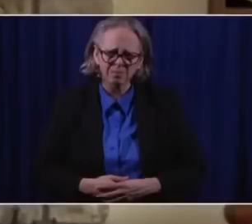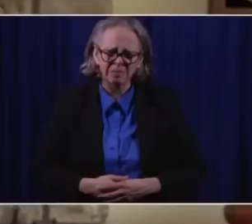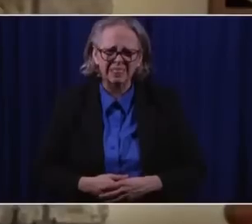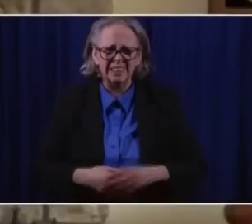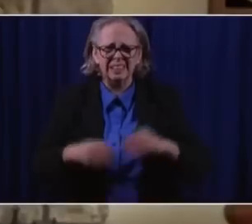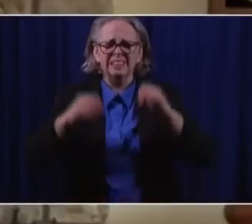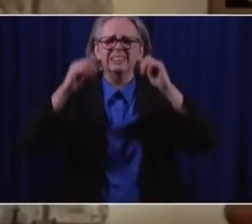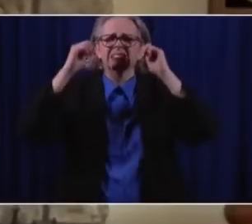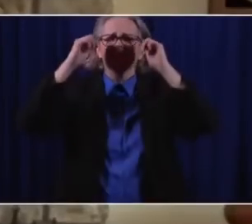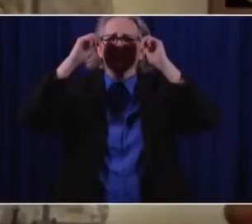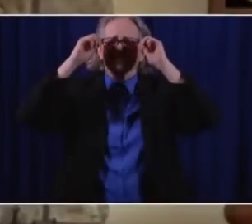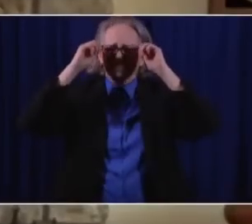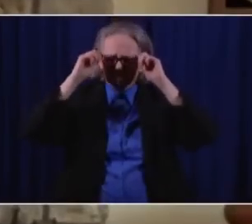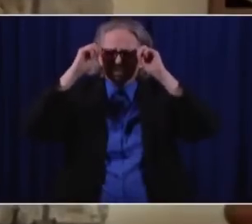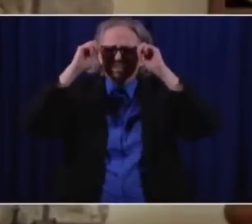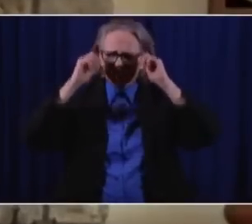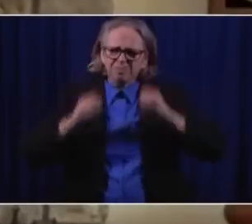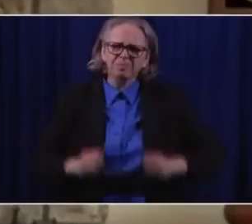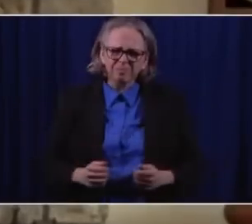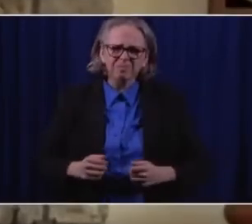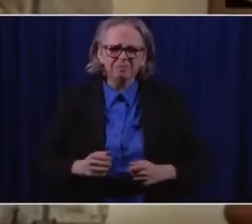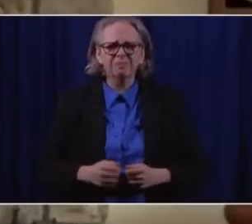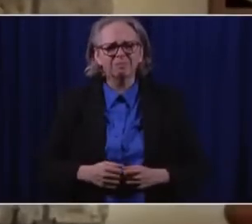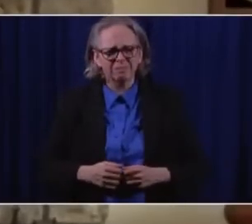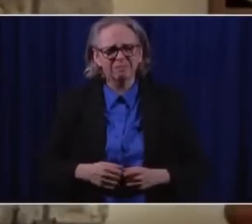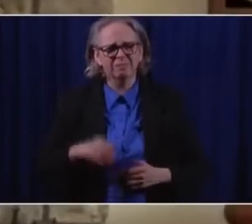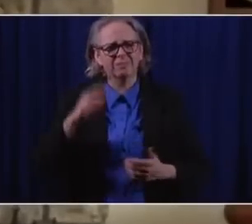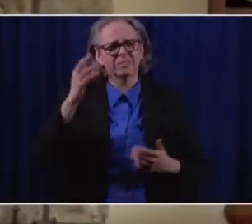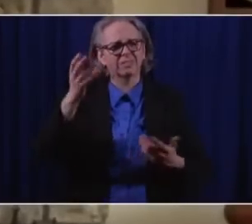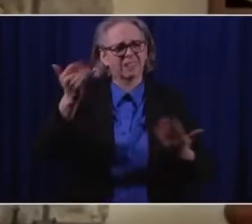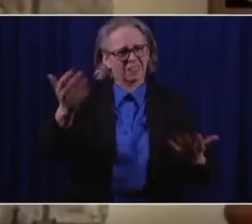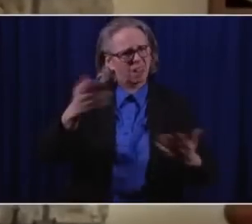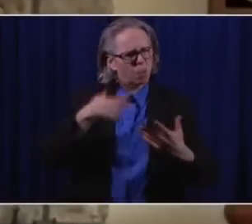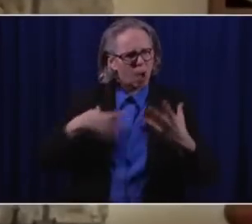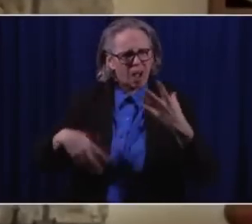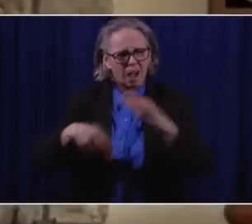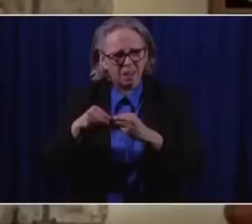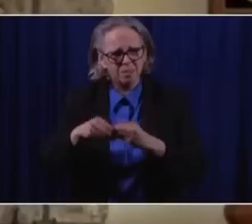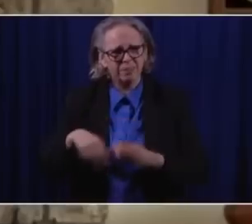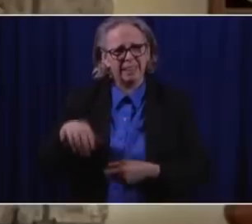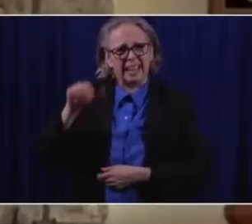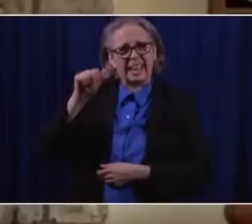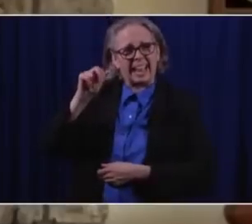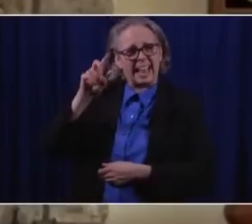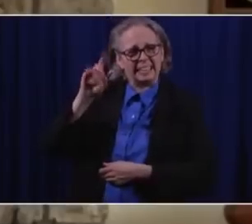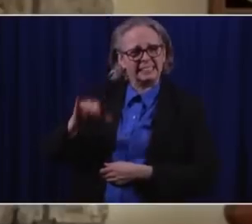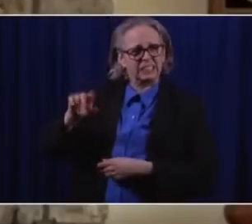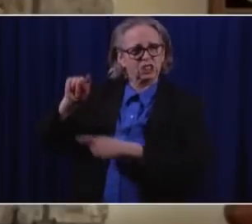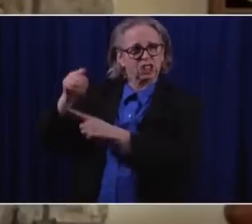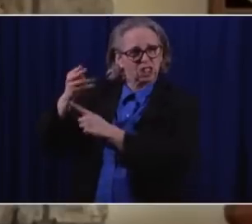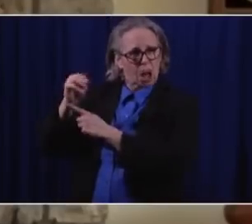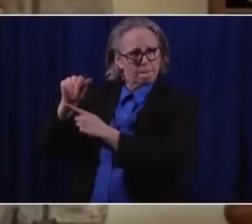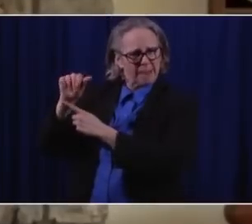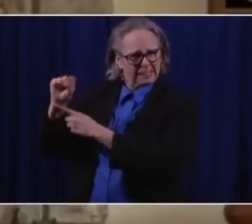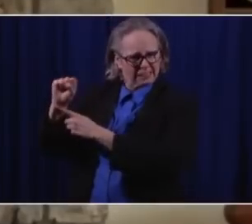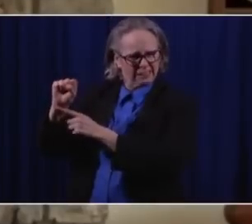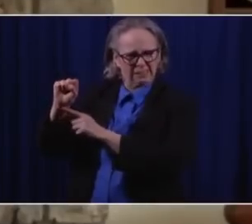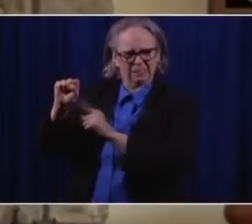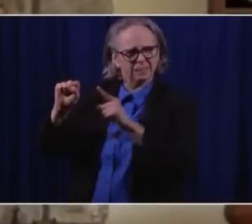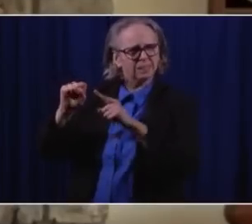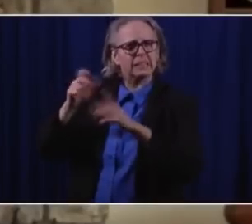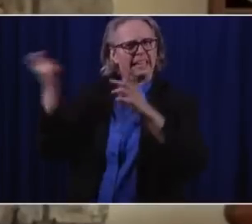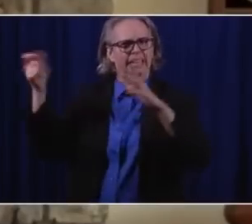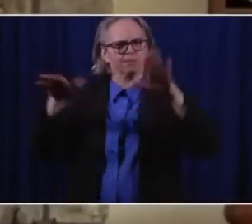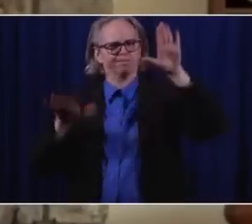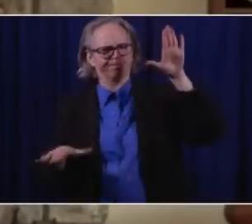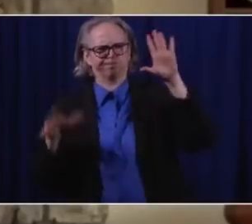I have also testimony from Andy Thomas, testimony from others that I'm not going to